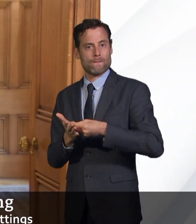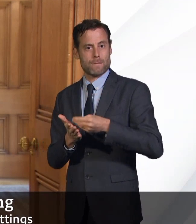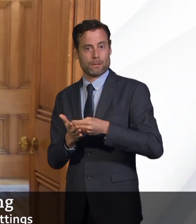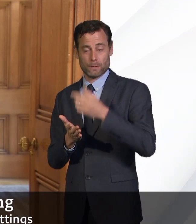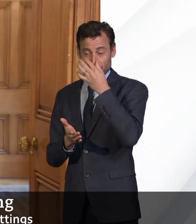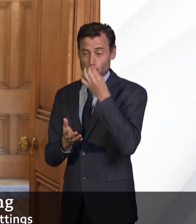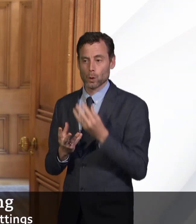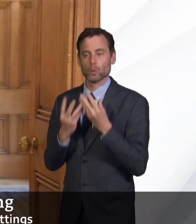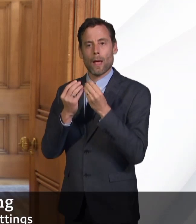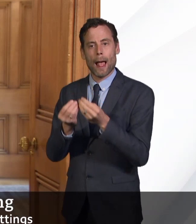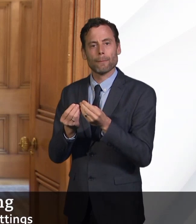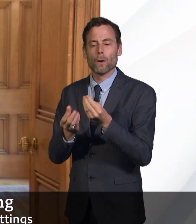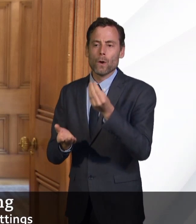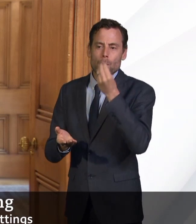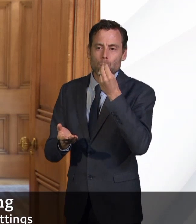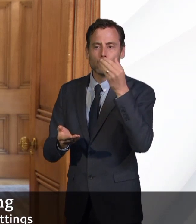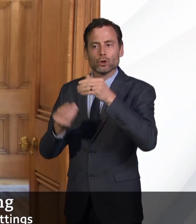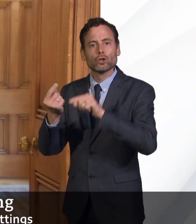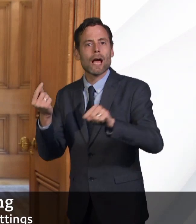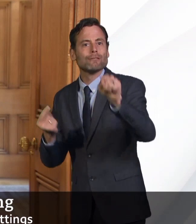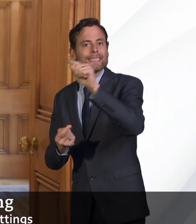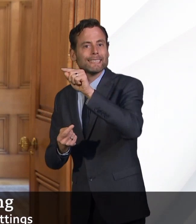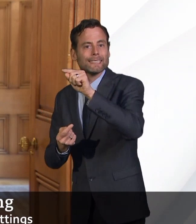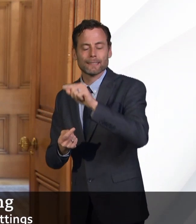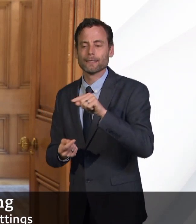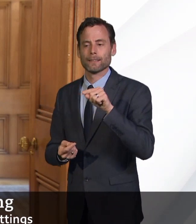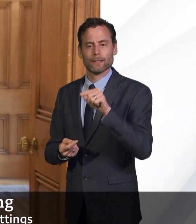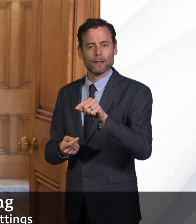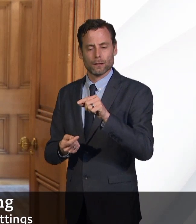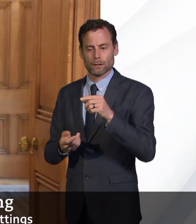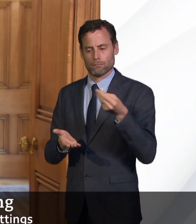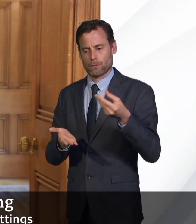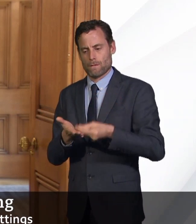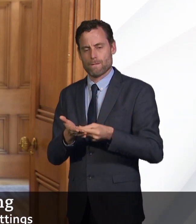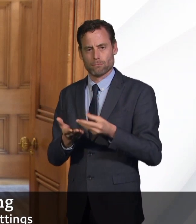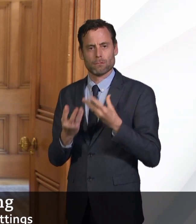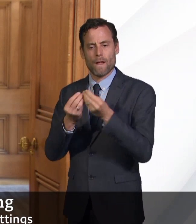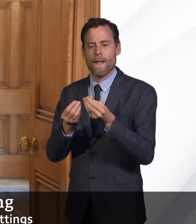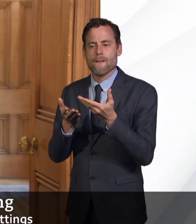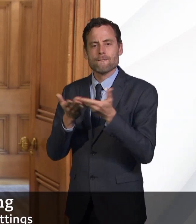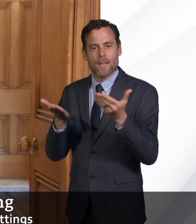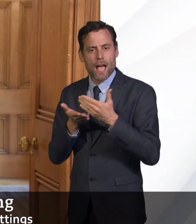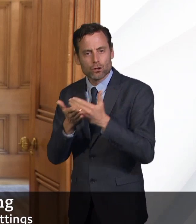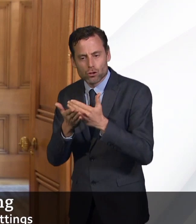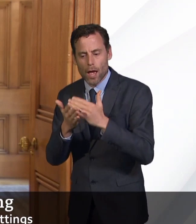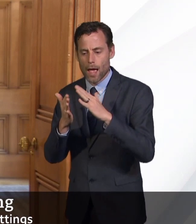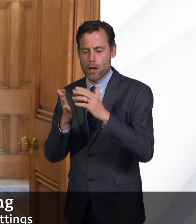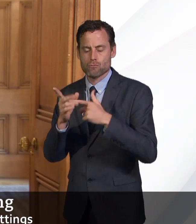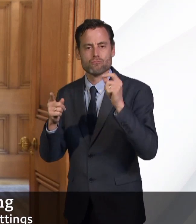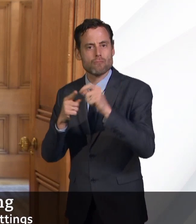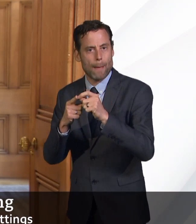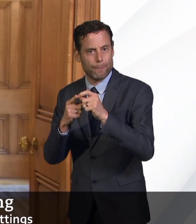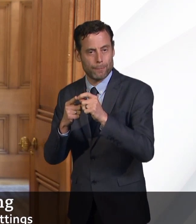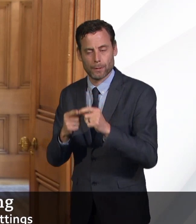food charities. The fund will be used by Fair Share and WRAP to continue and support and increase